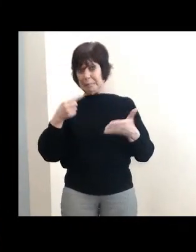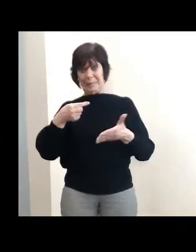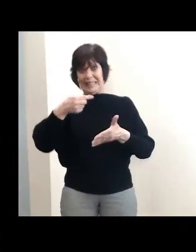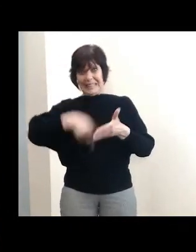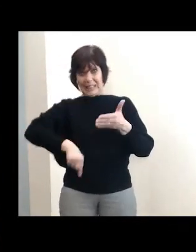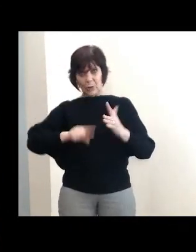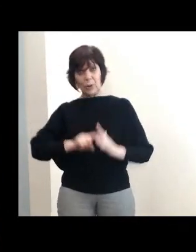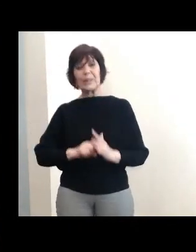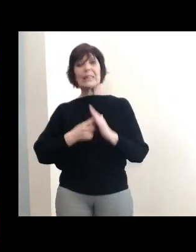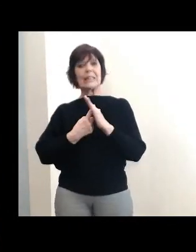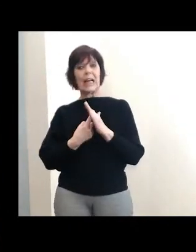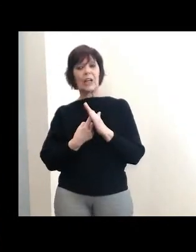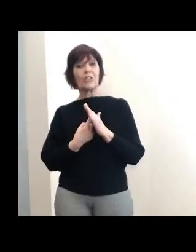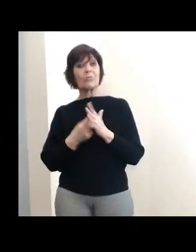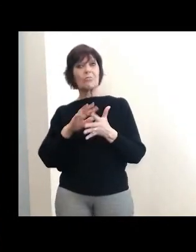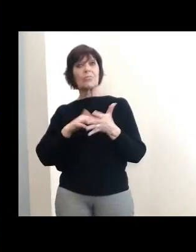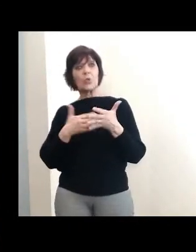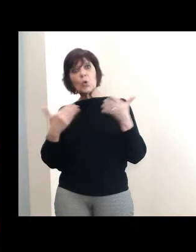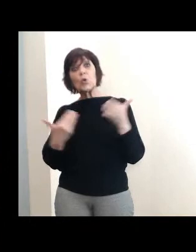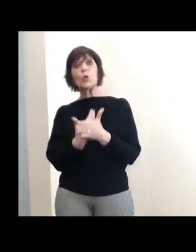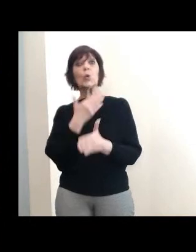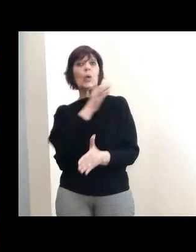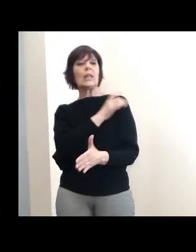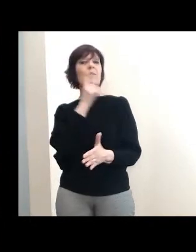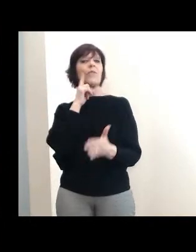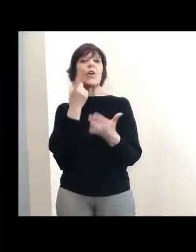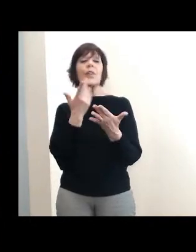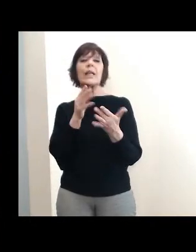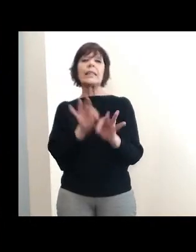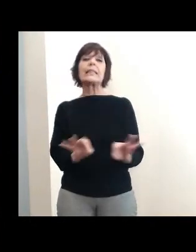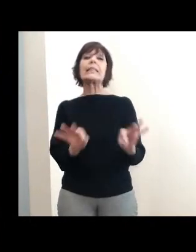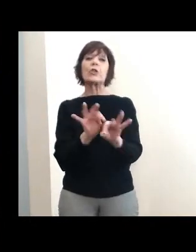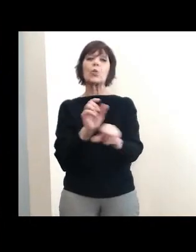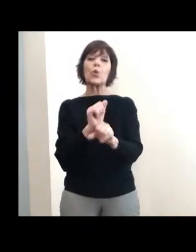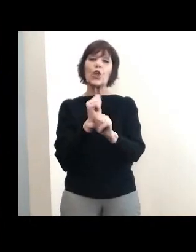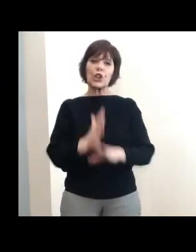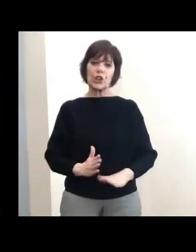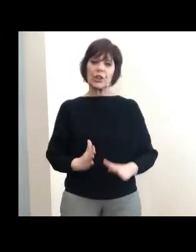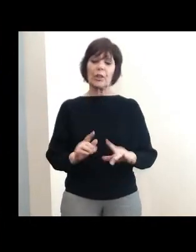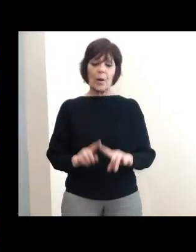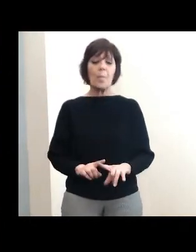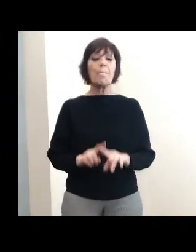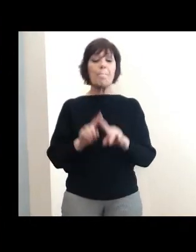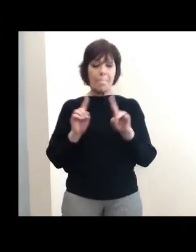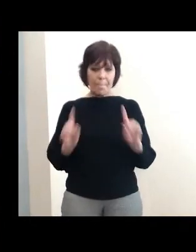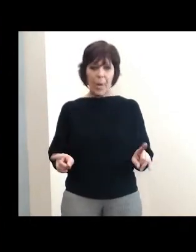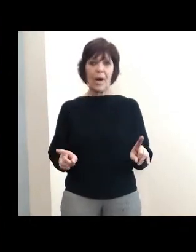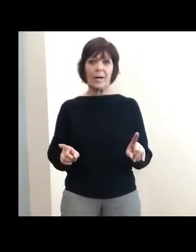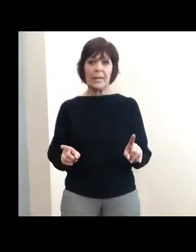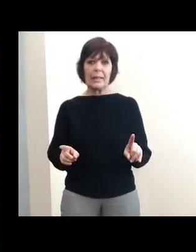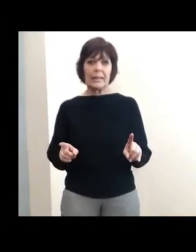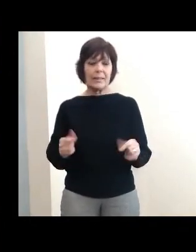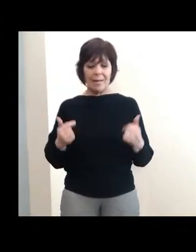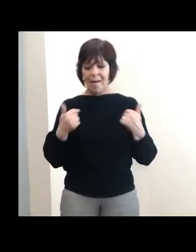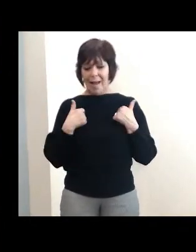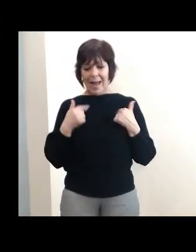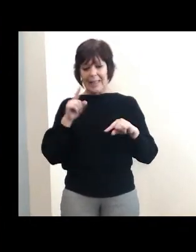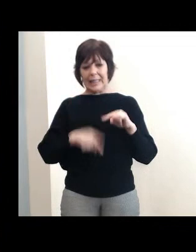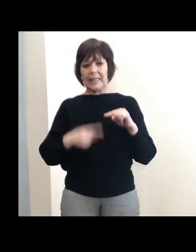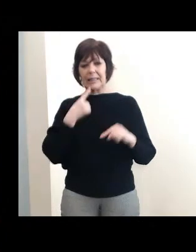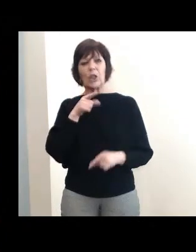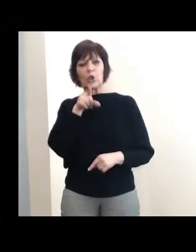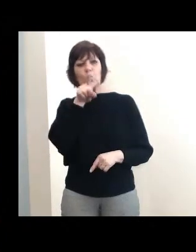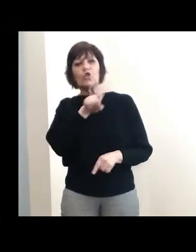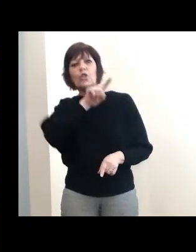we can start scheduling some new first dose clinics for essential workers. But I can't be the one to say whether or not